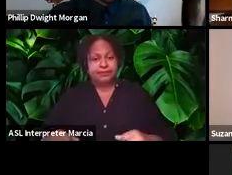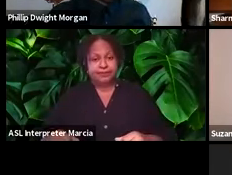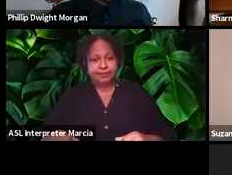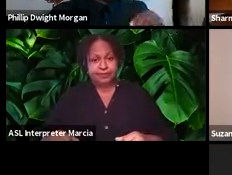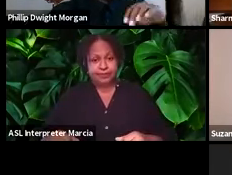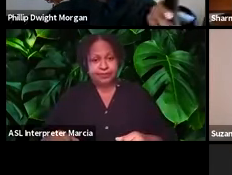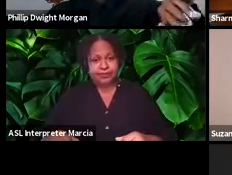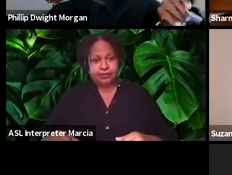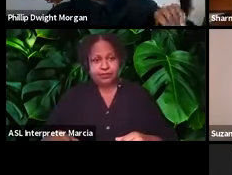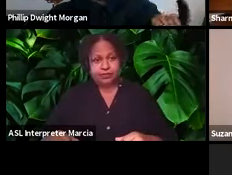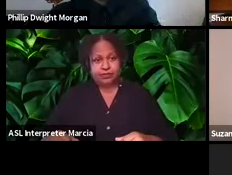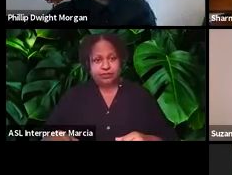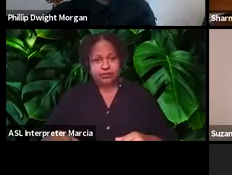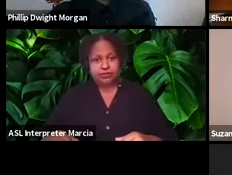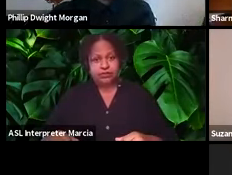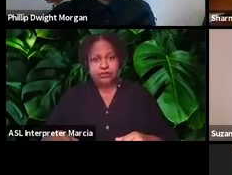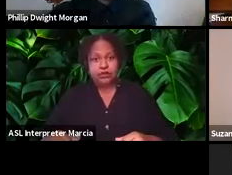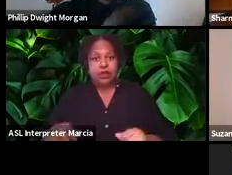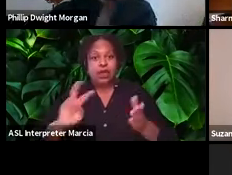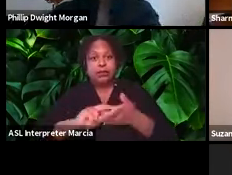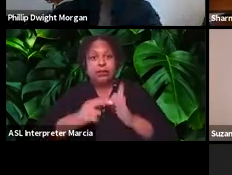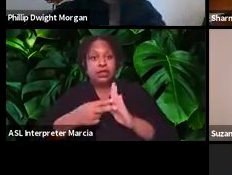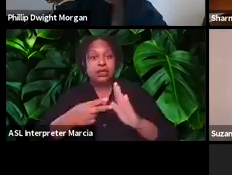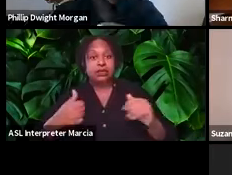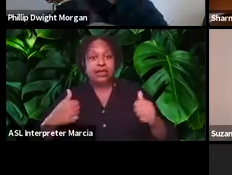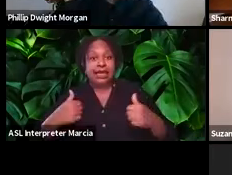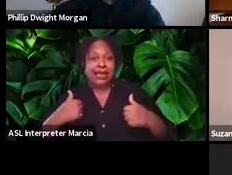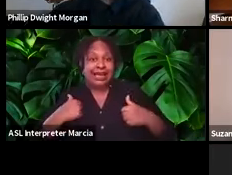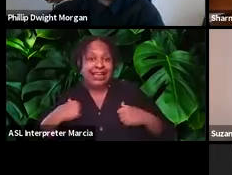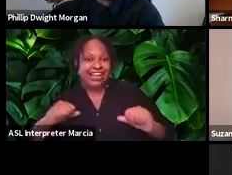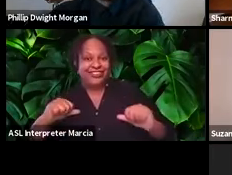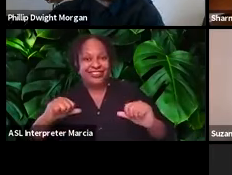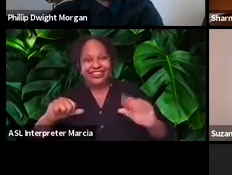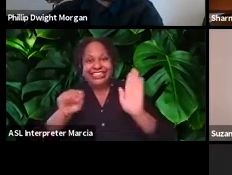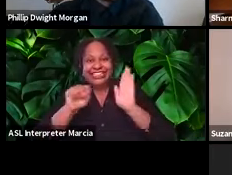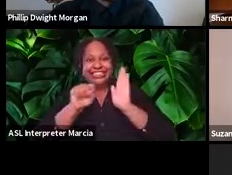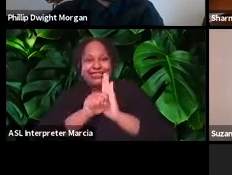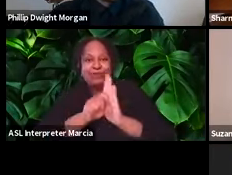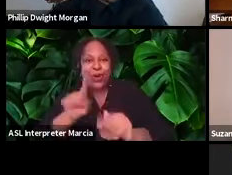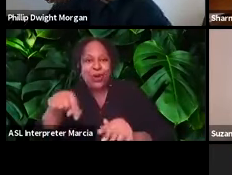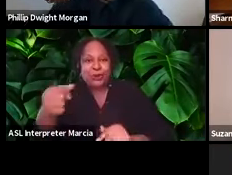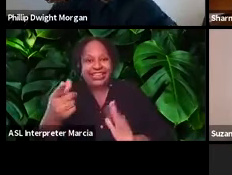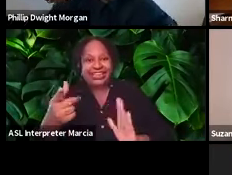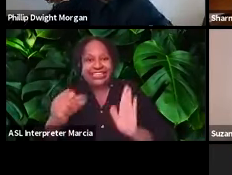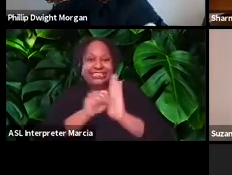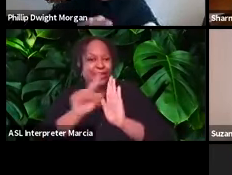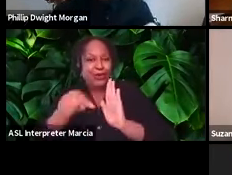so that your efforts aren't just symbolic gestures. See, the cat agrees with me.